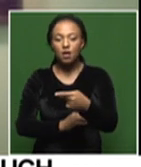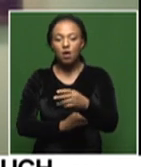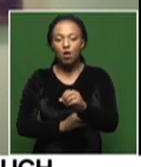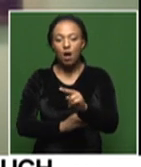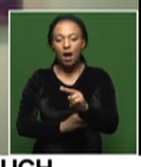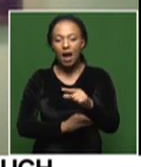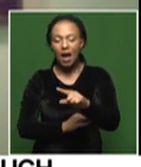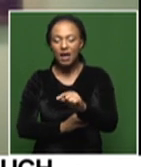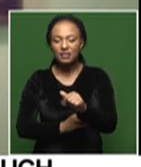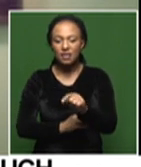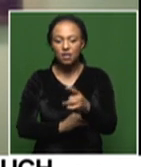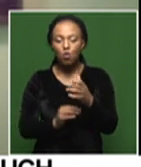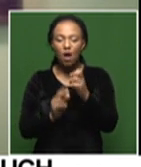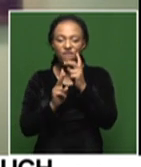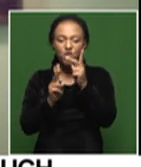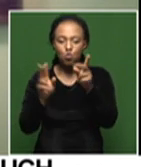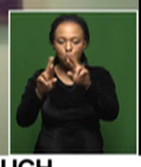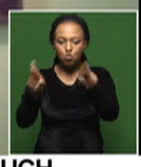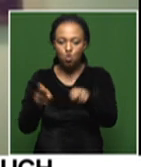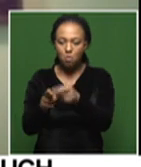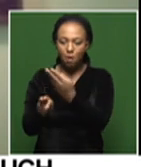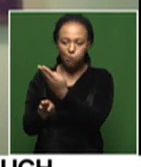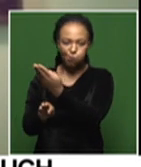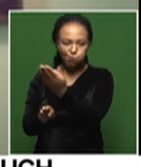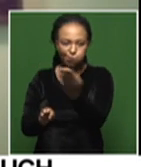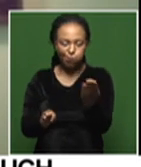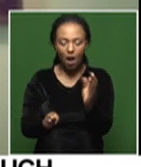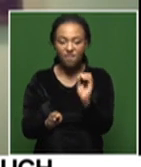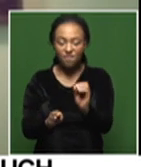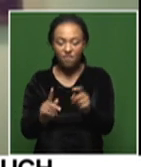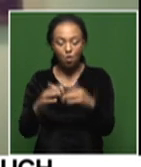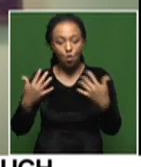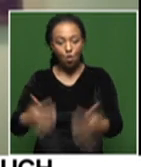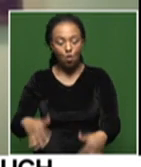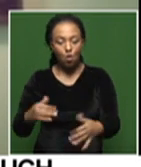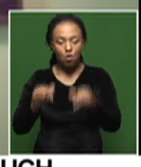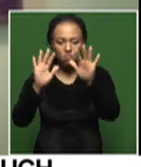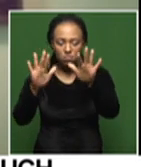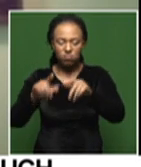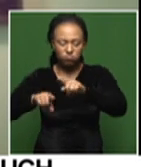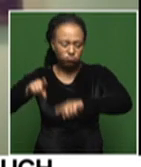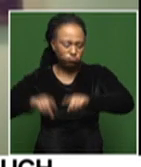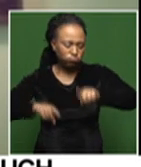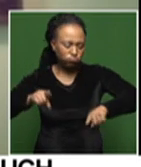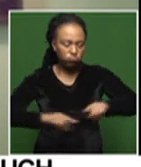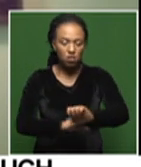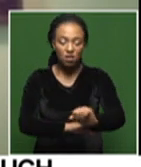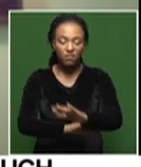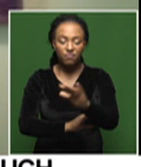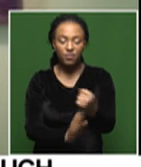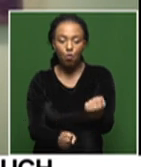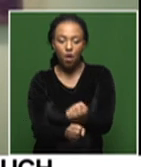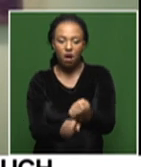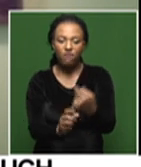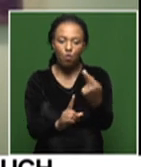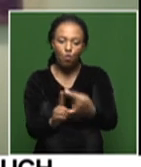rooms. It's open to the public. As I mentioned earlier, it is a fantastic cross-section of South African art, and we urge and encourage